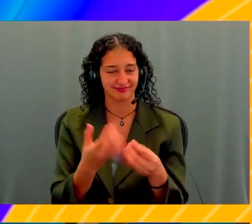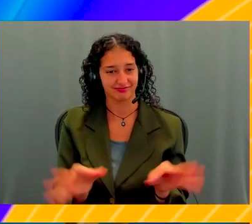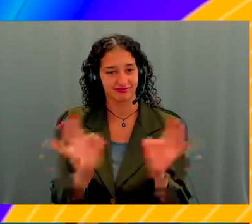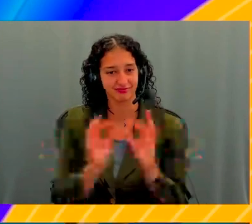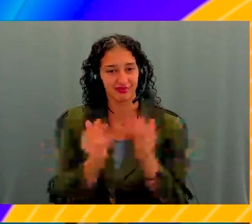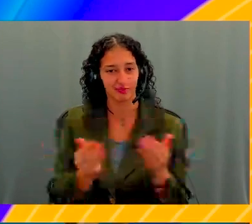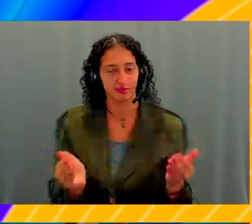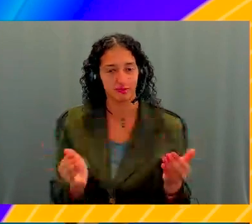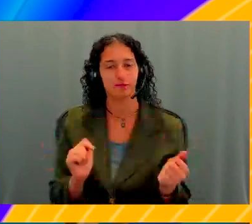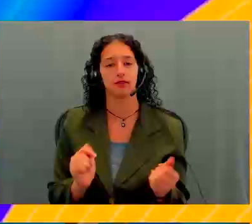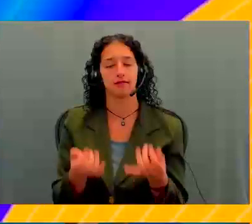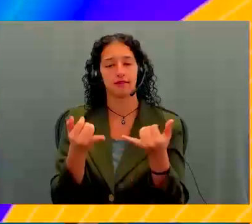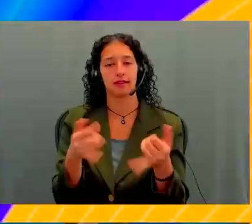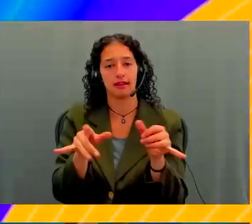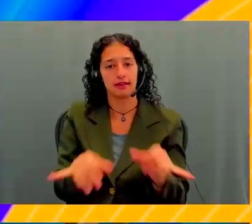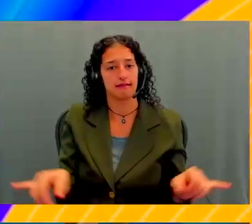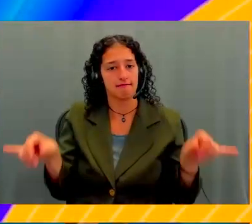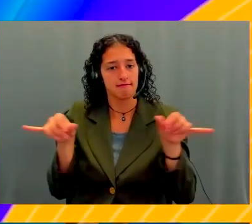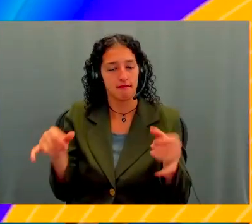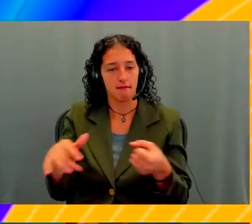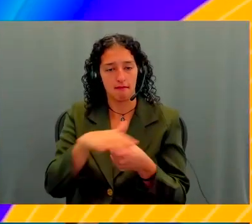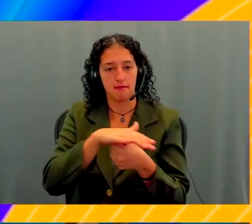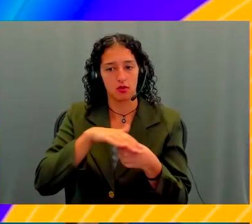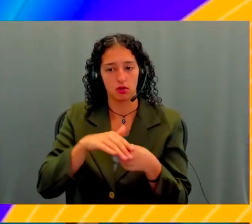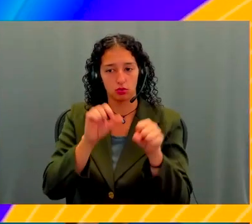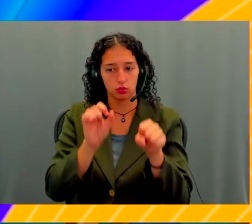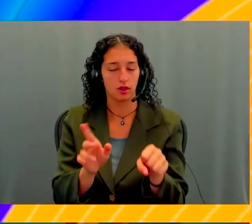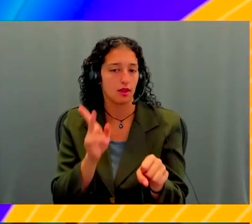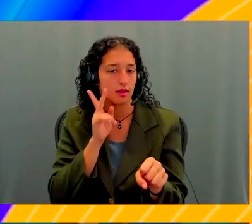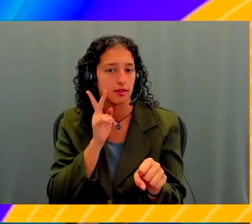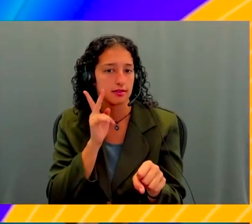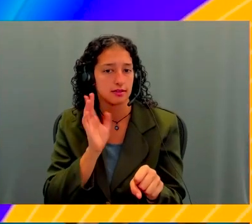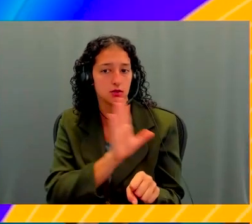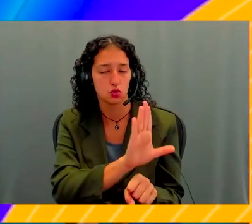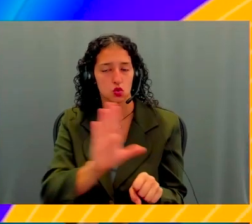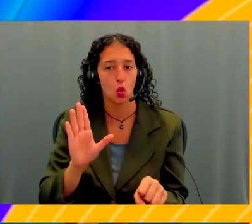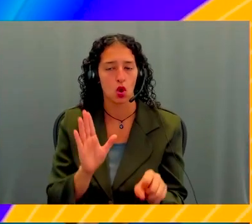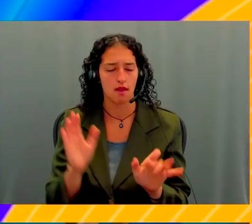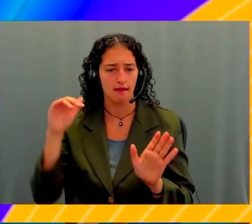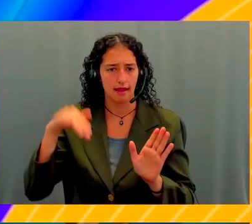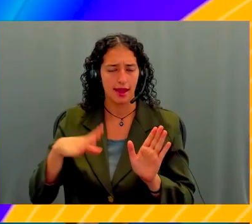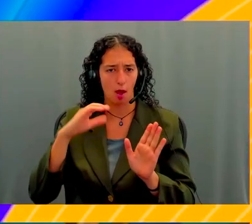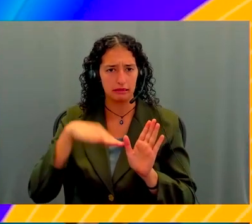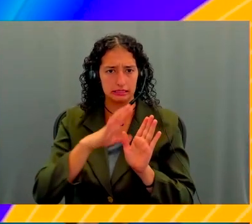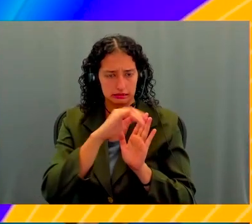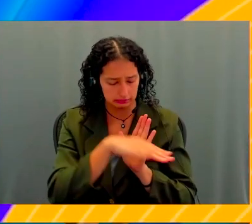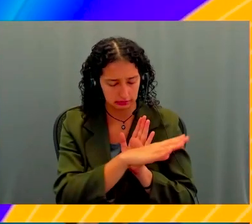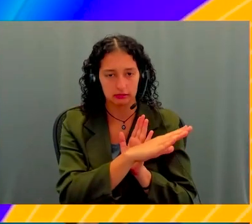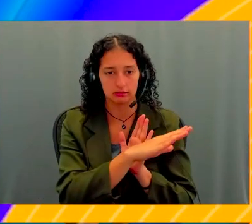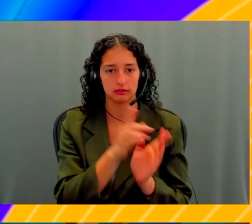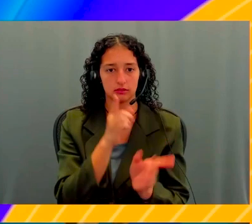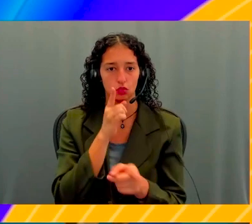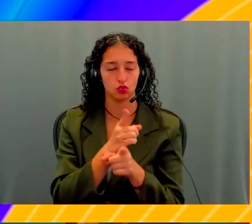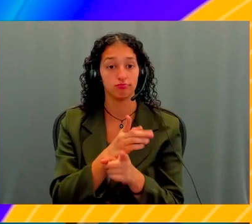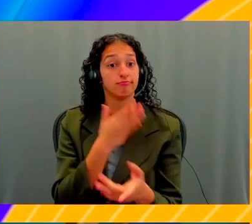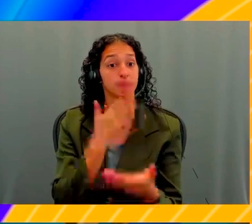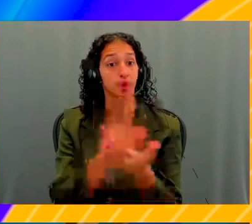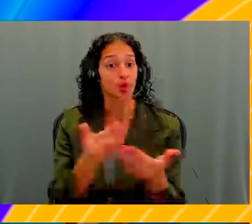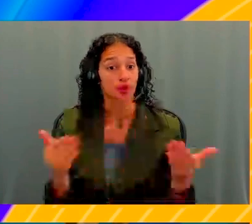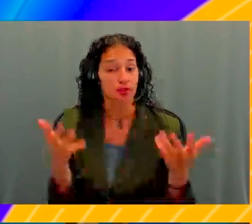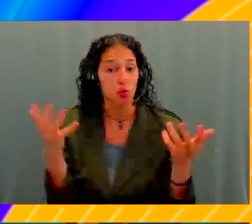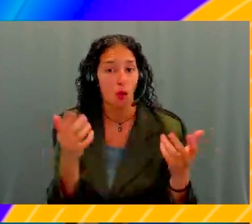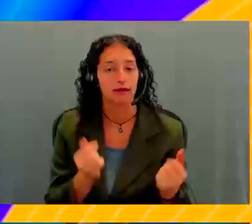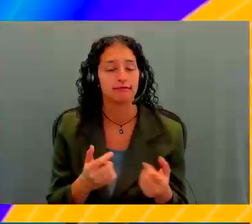is the same area where you actually get to see your anomalies. The good thing is the machine learning model